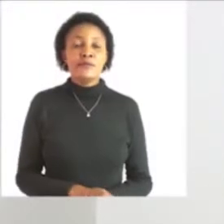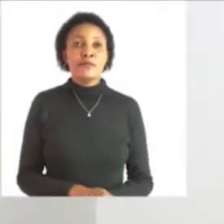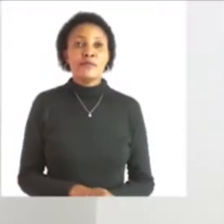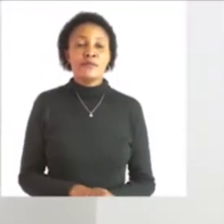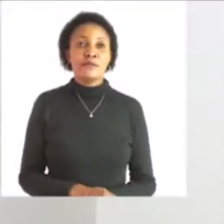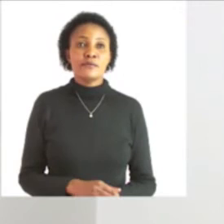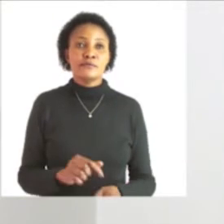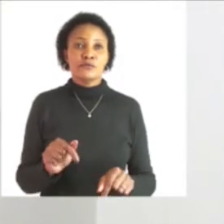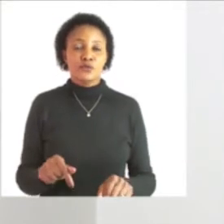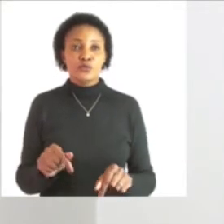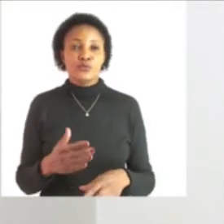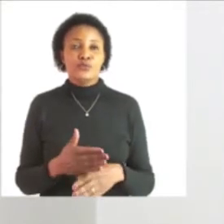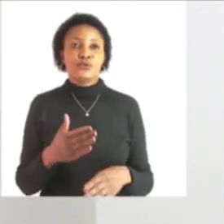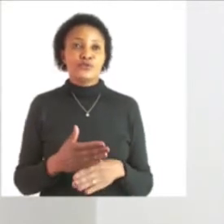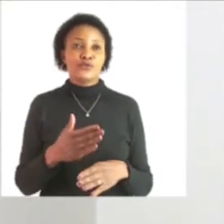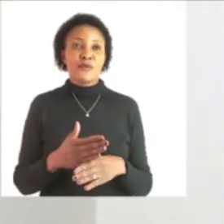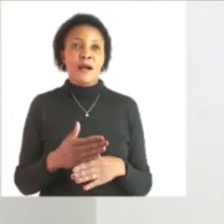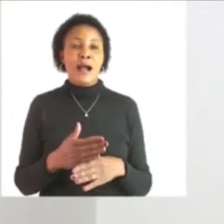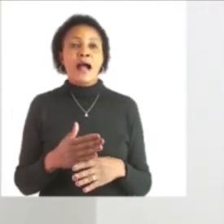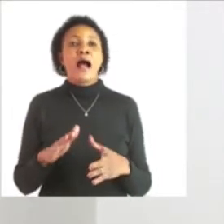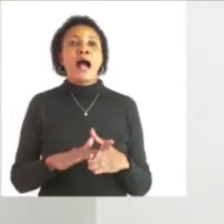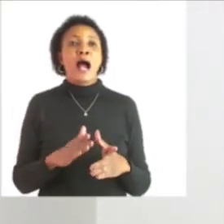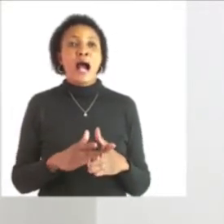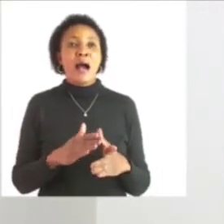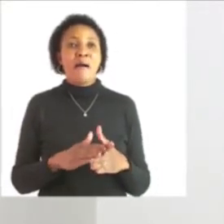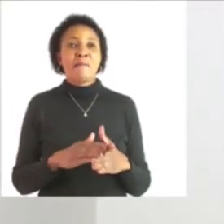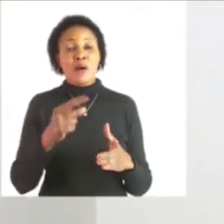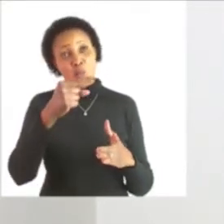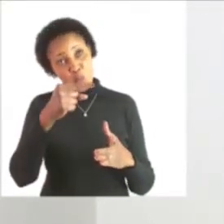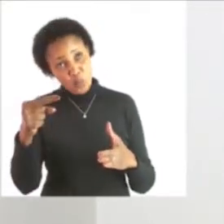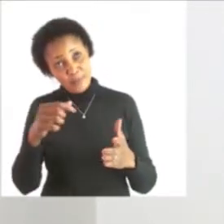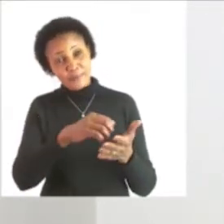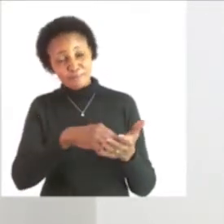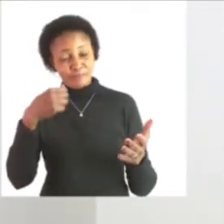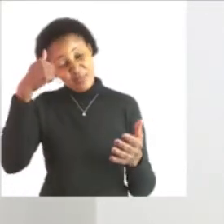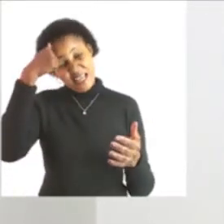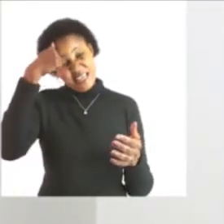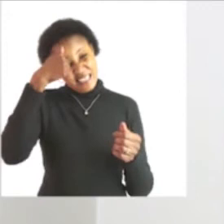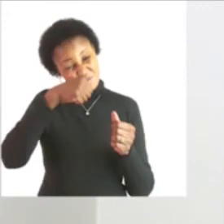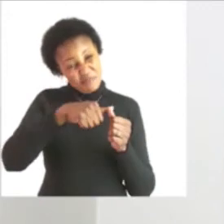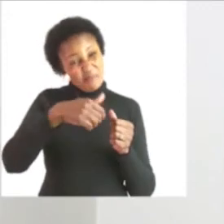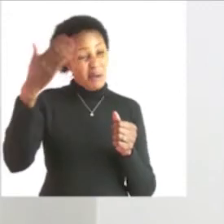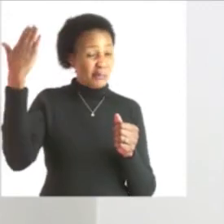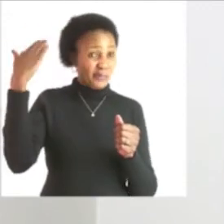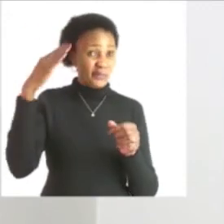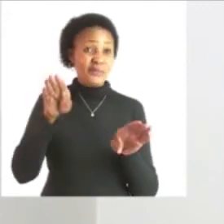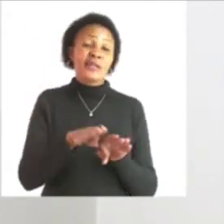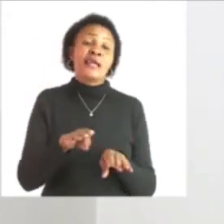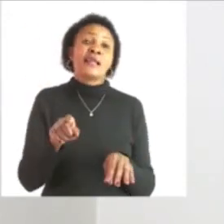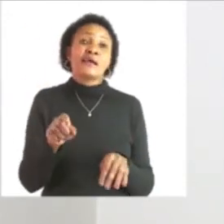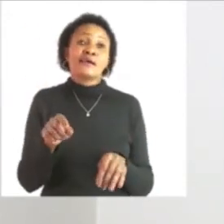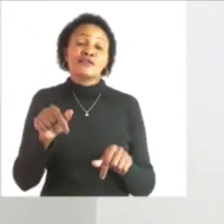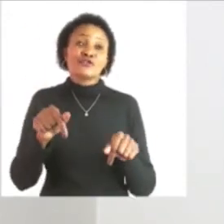This lesson is again about subtraction. I'm sure you remember what we have done previously. Today